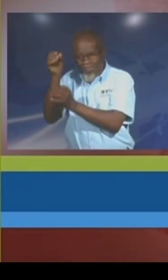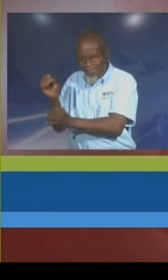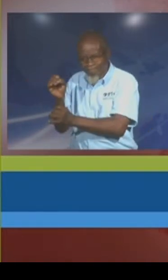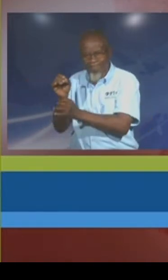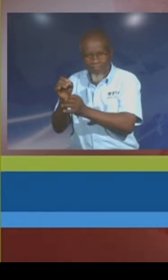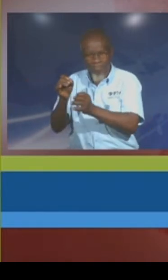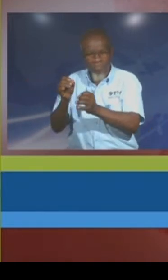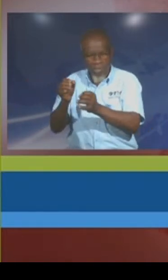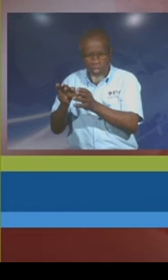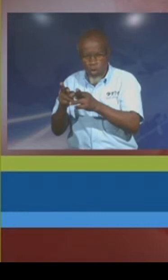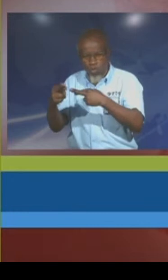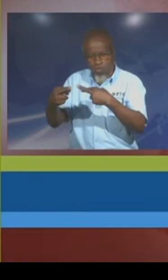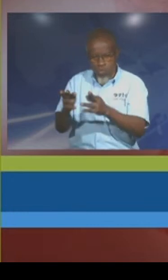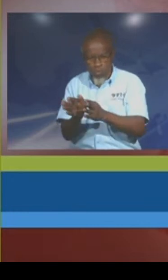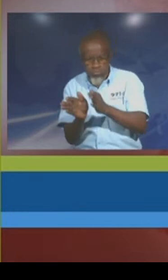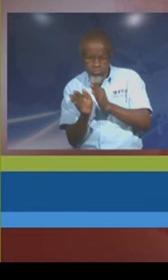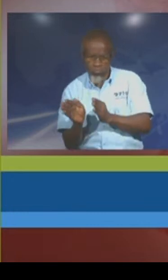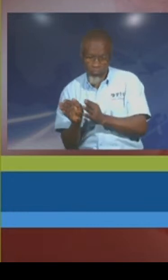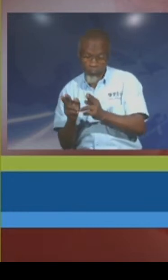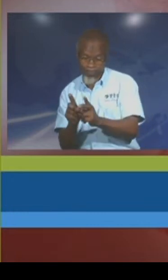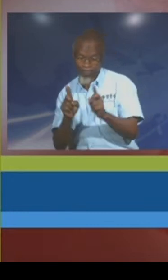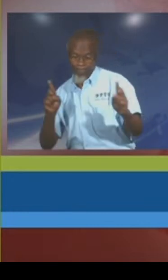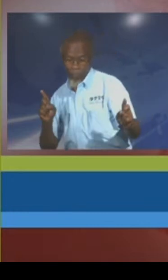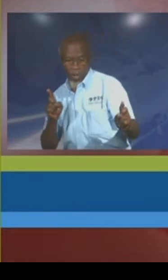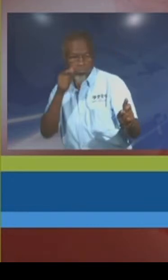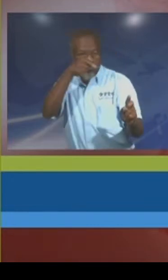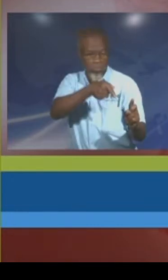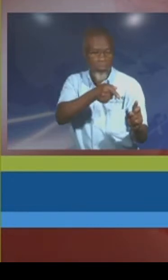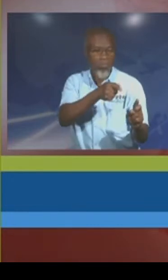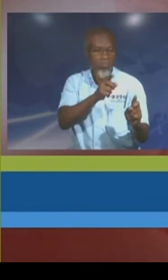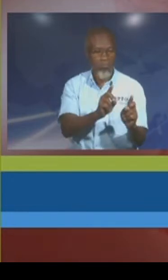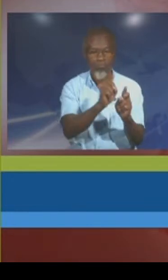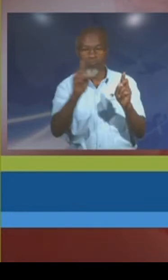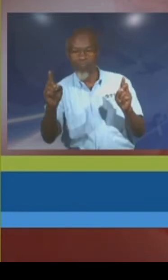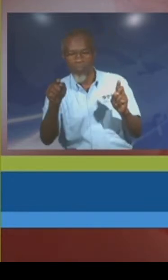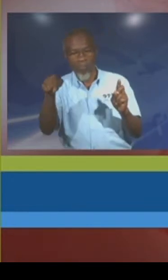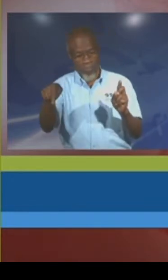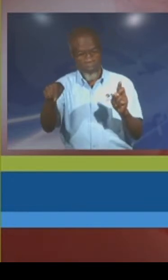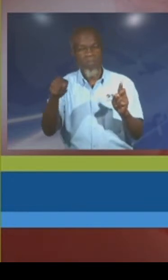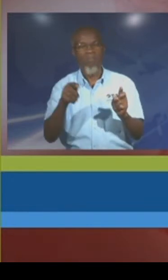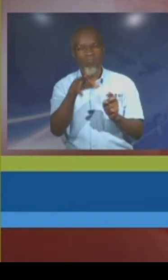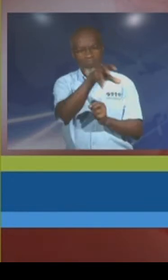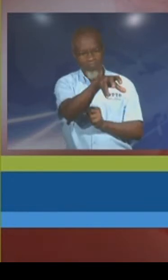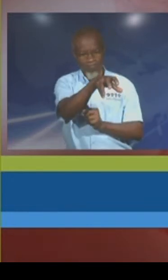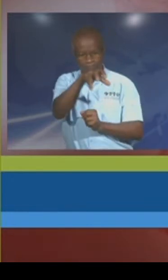it poses a lower risk. It's an outdoor environment as well. The medium risk scenario seems a little